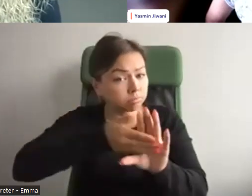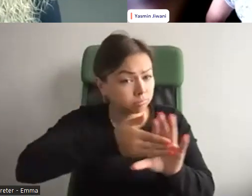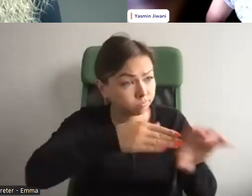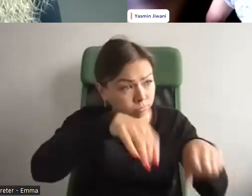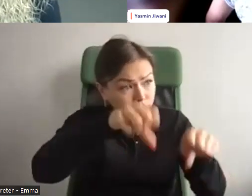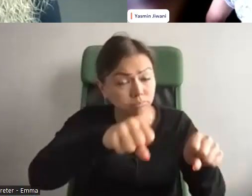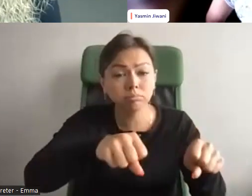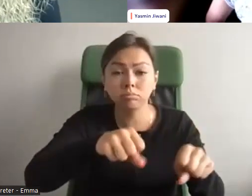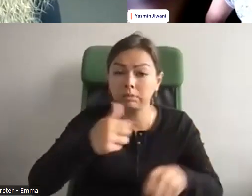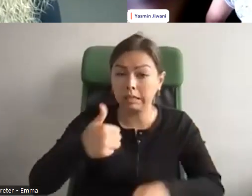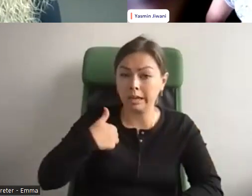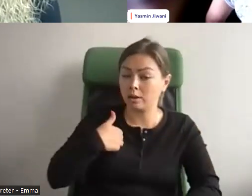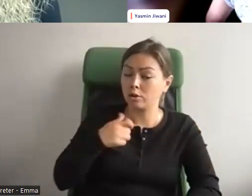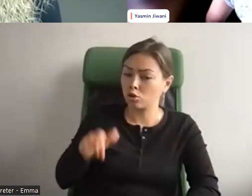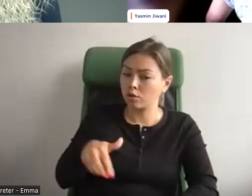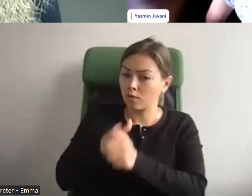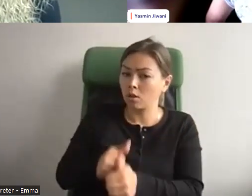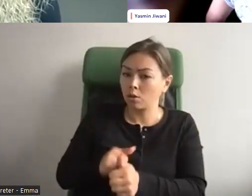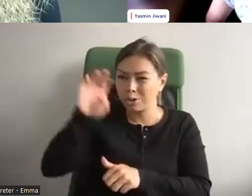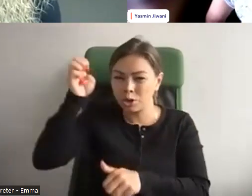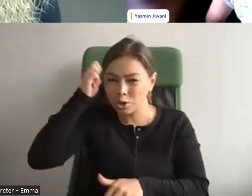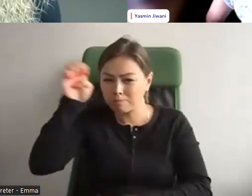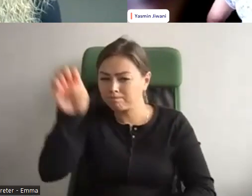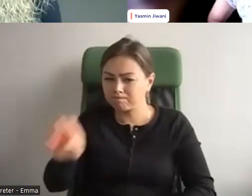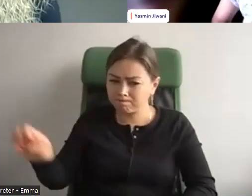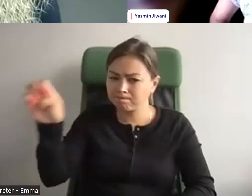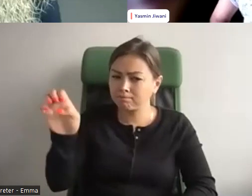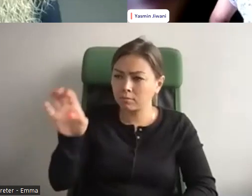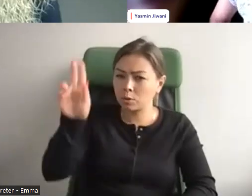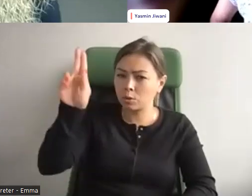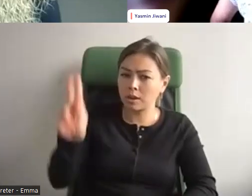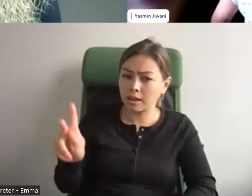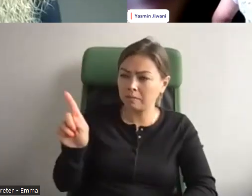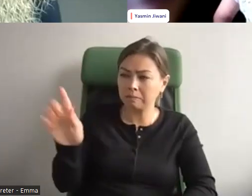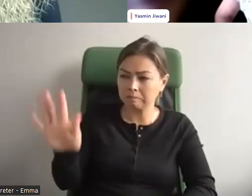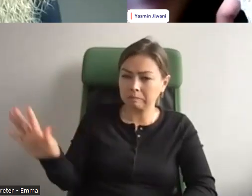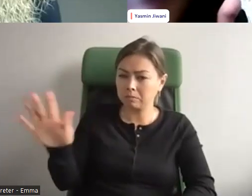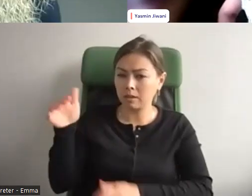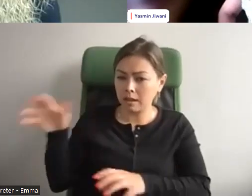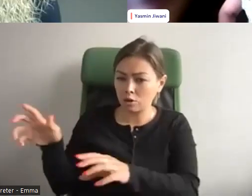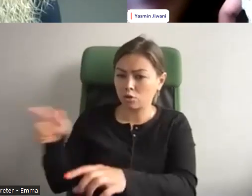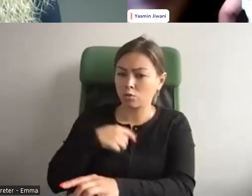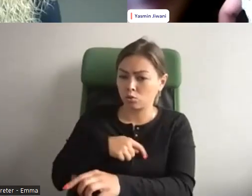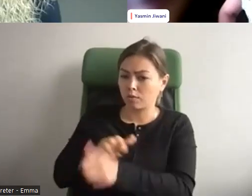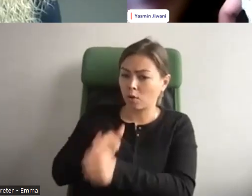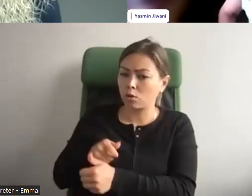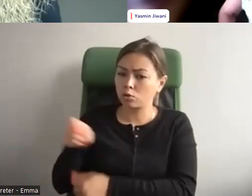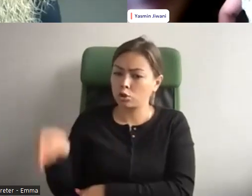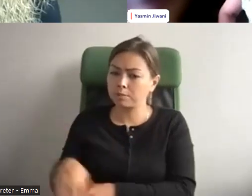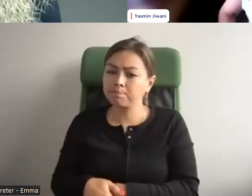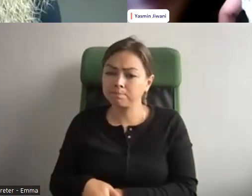in Europe and the UK on that front. But in terms of news reporting, I think that's a real